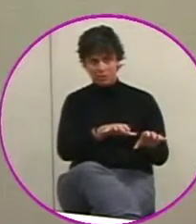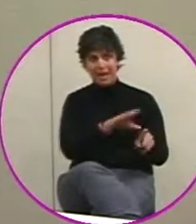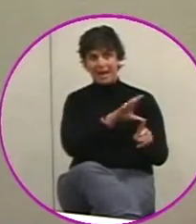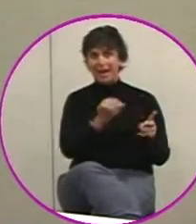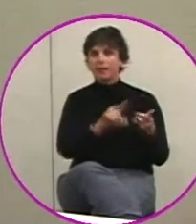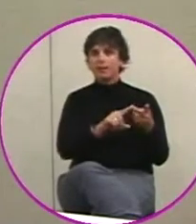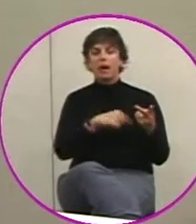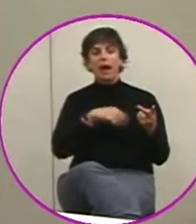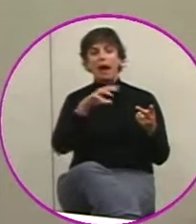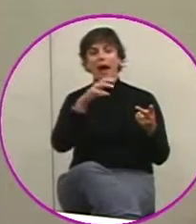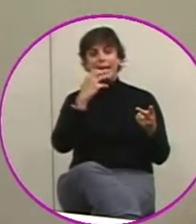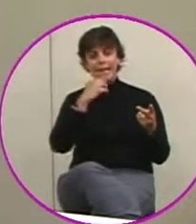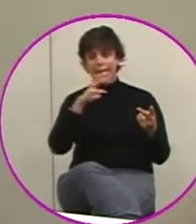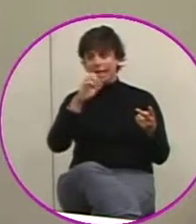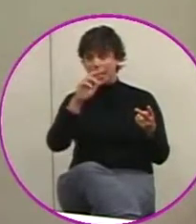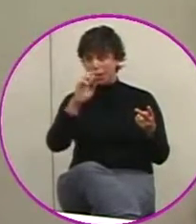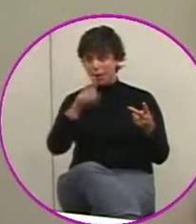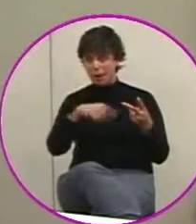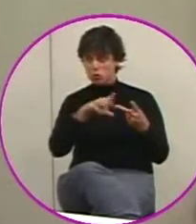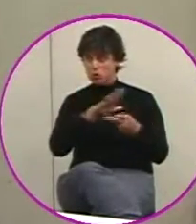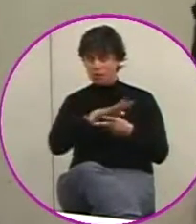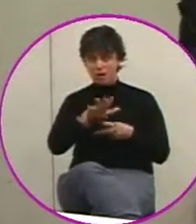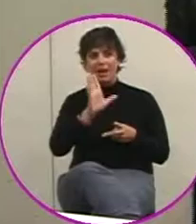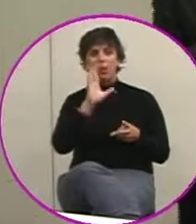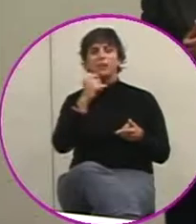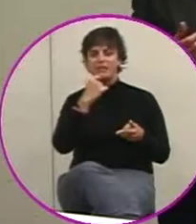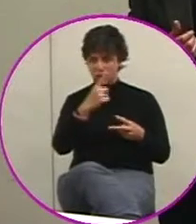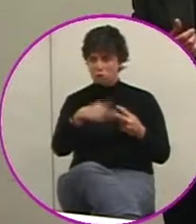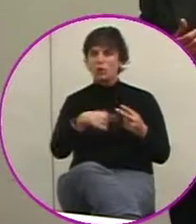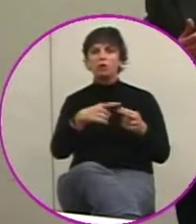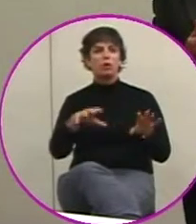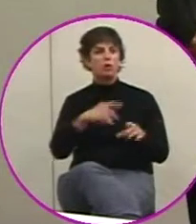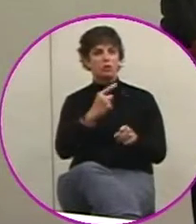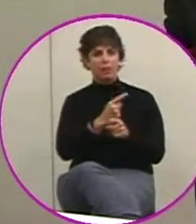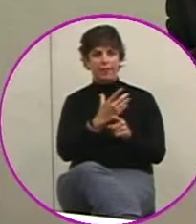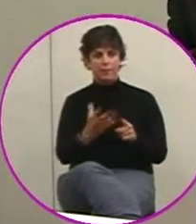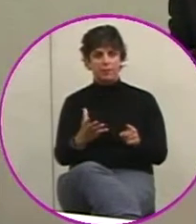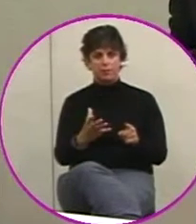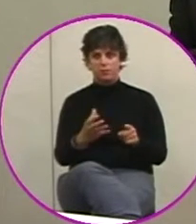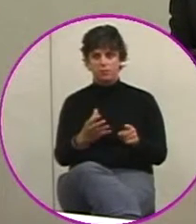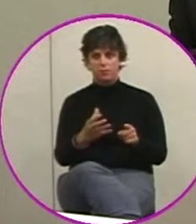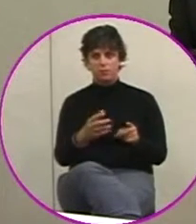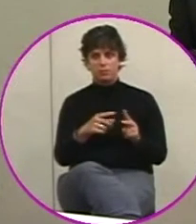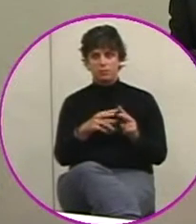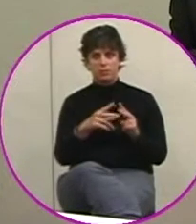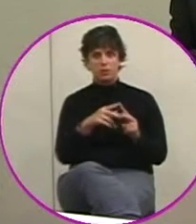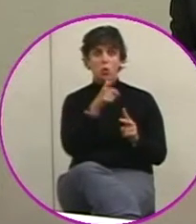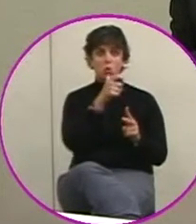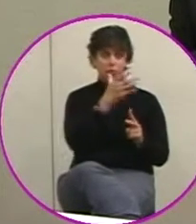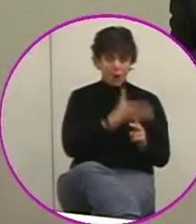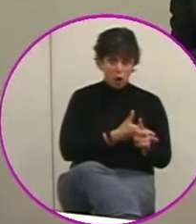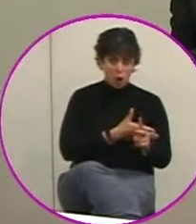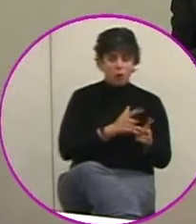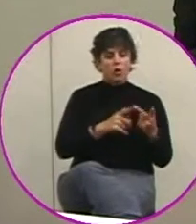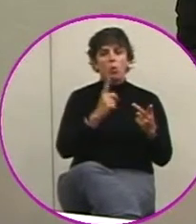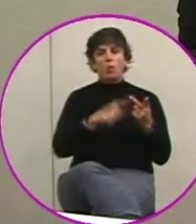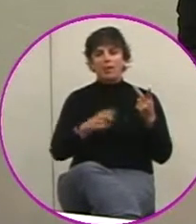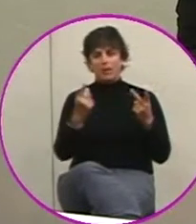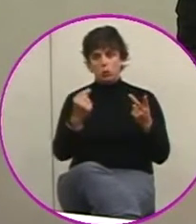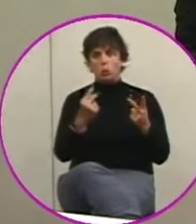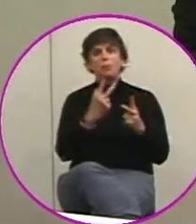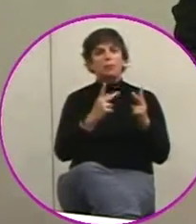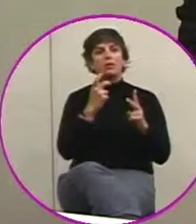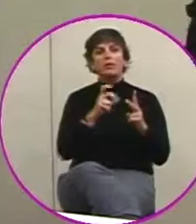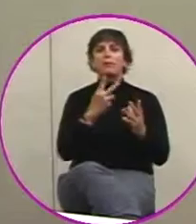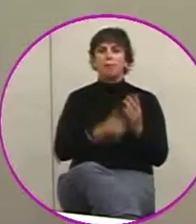And I care about you enough that I will tell you when you're doing the right thing. Who they are and what they do. People need